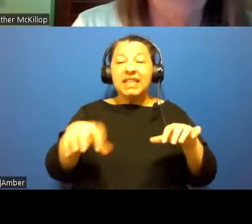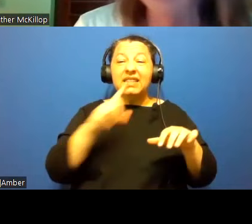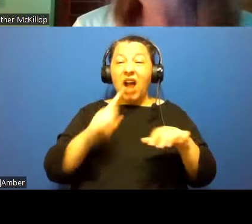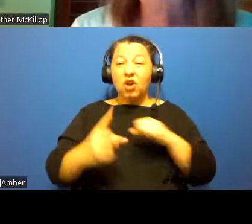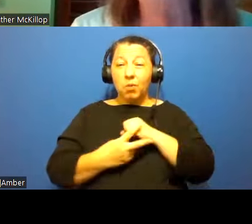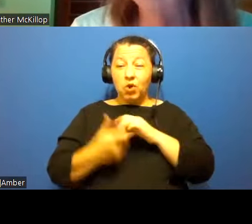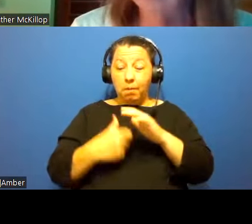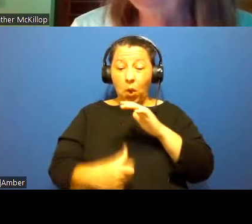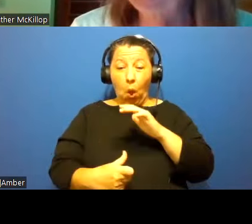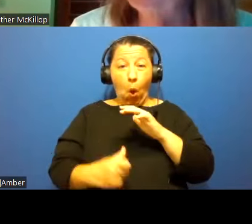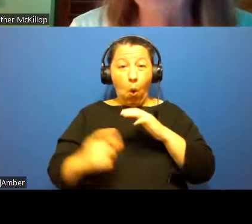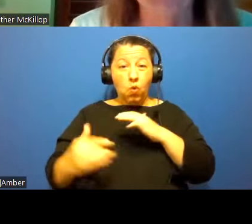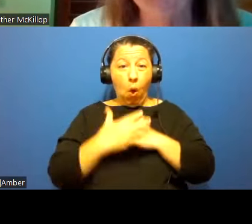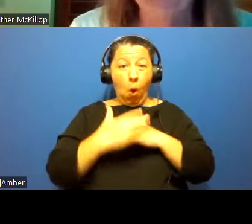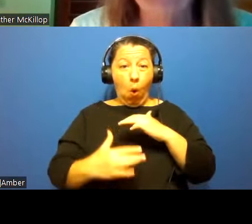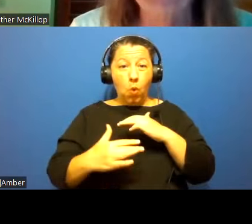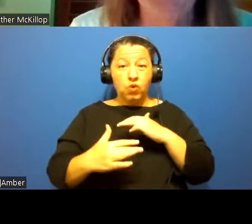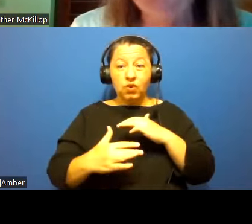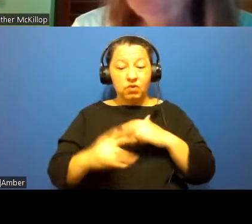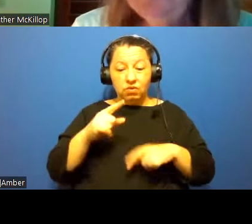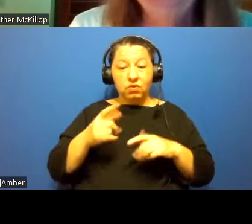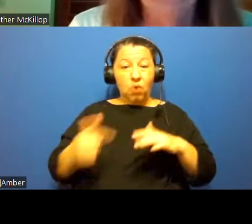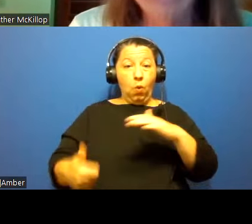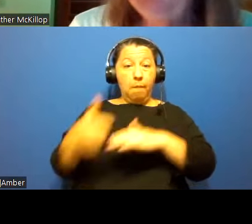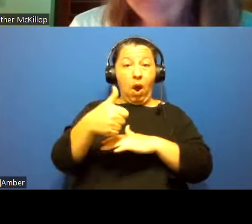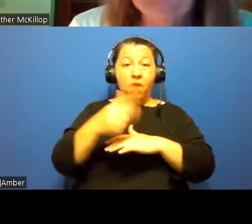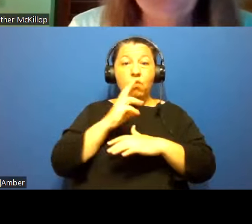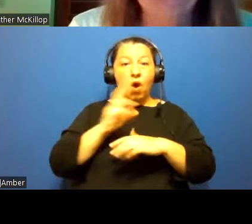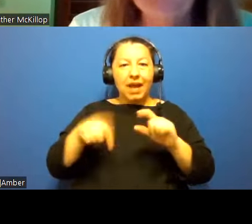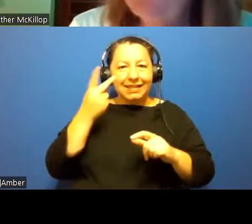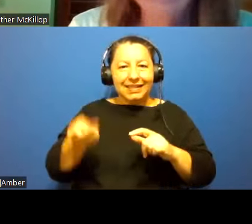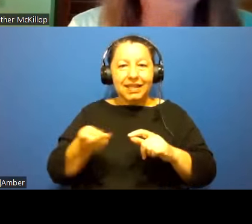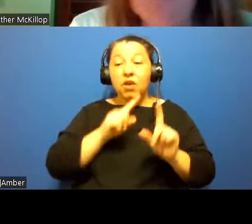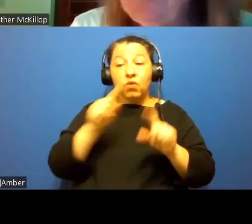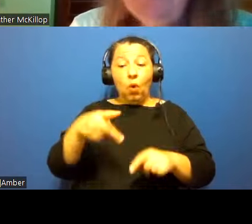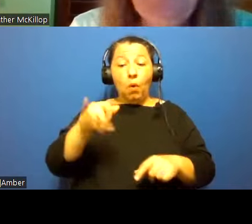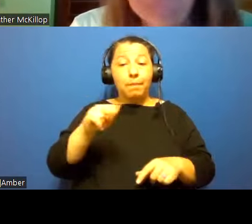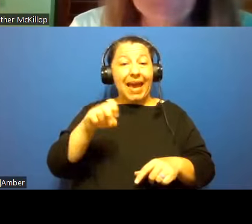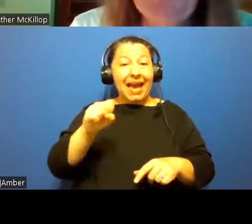are invisible above the water. If you go to Paynes Creek National Park, you're